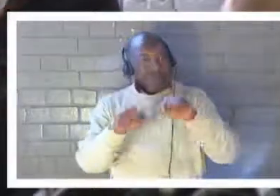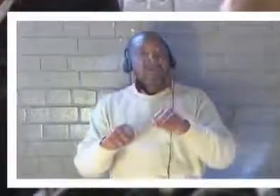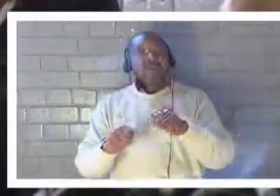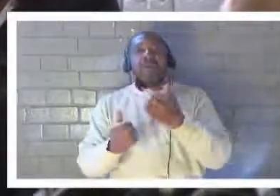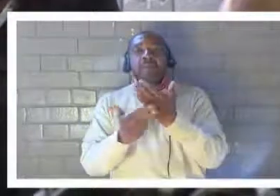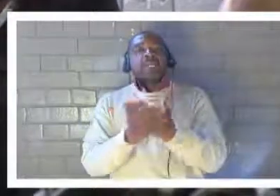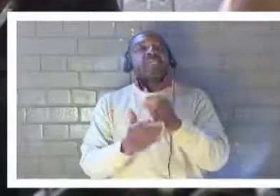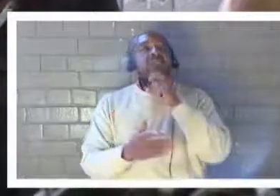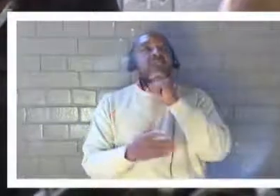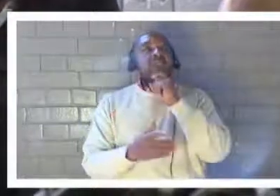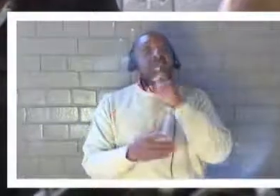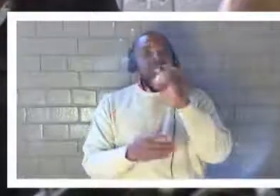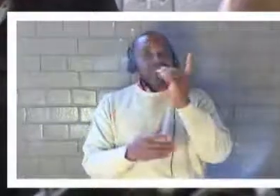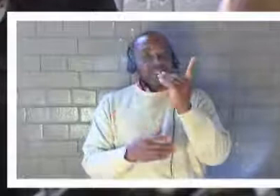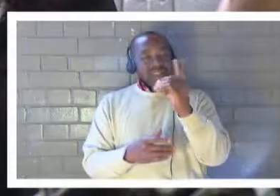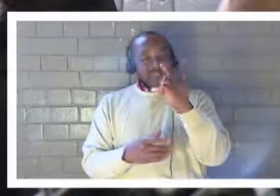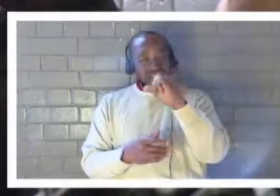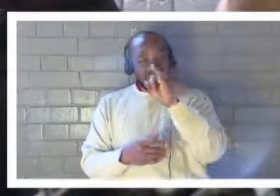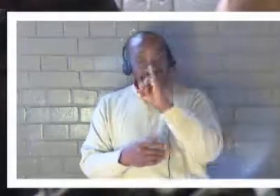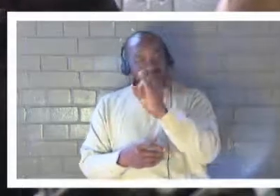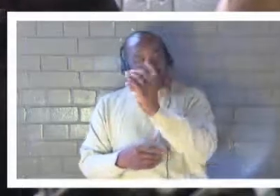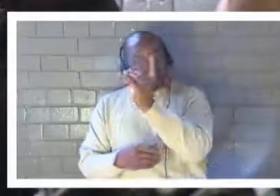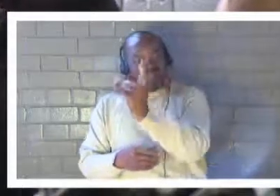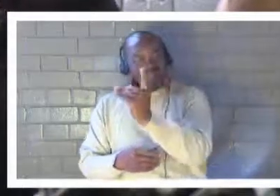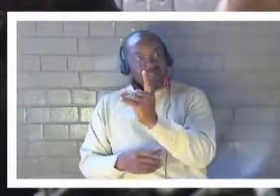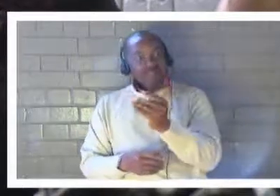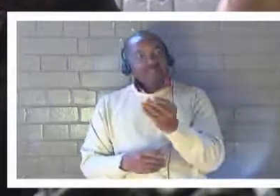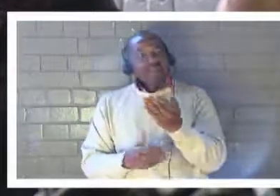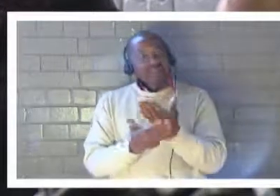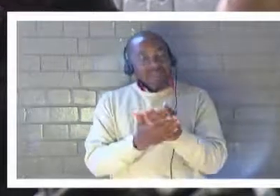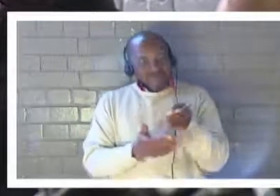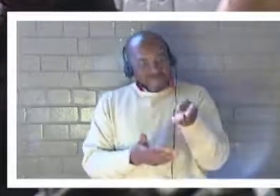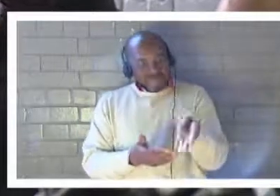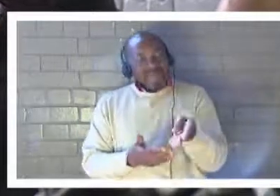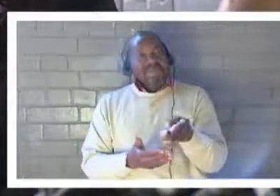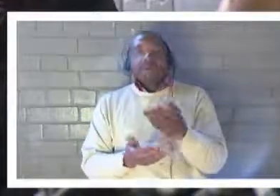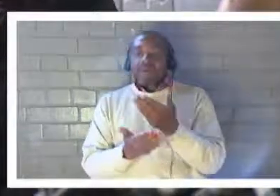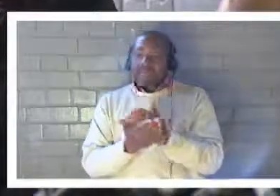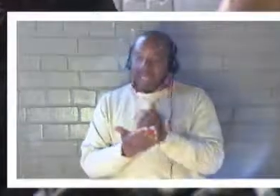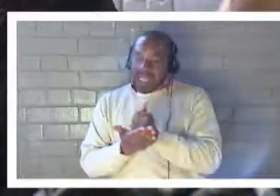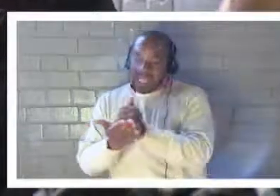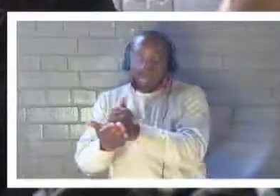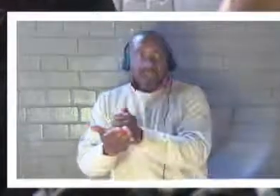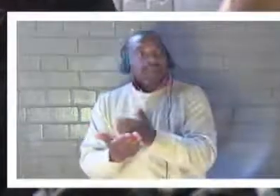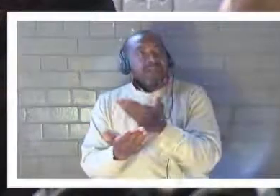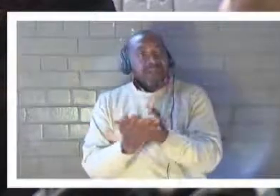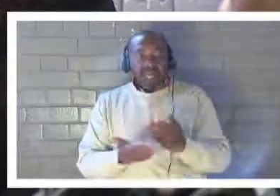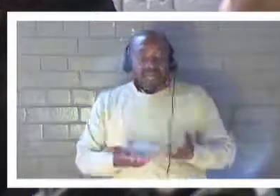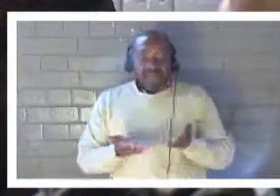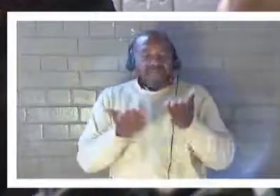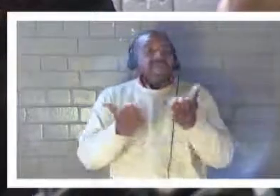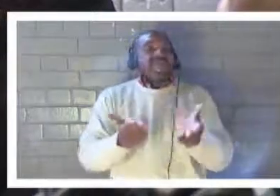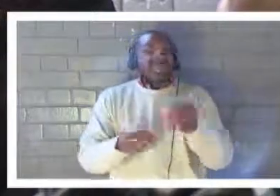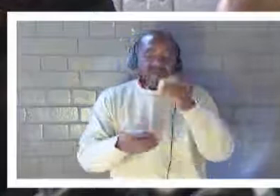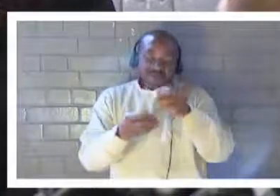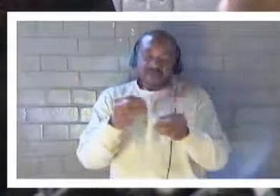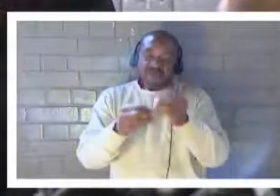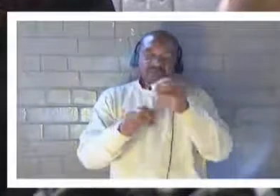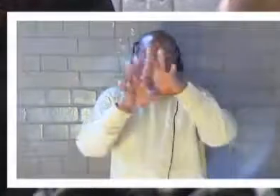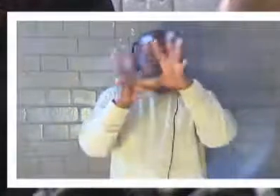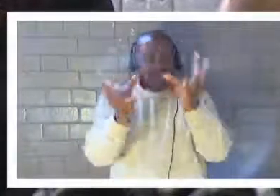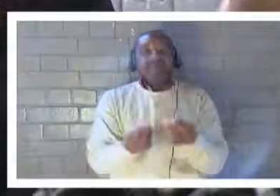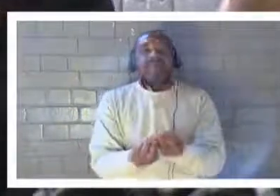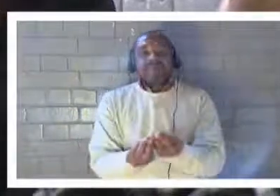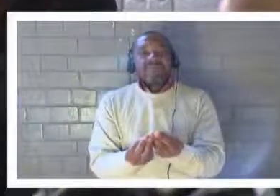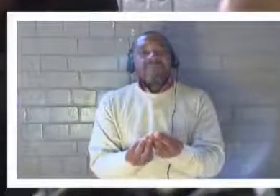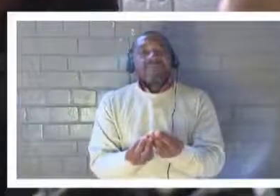as an implementing agent of all maintenance issues, hospitals did not have a